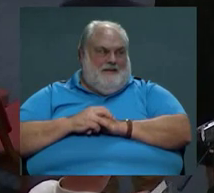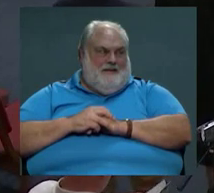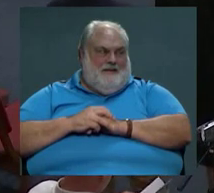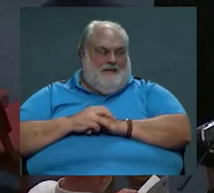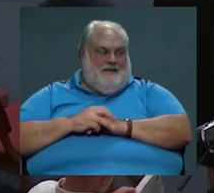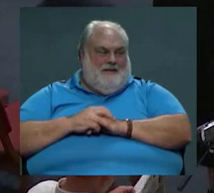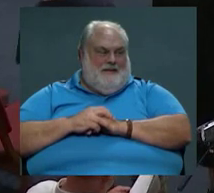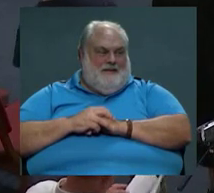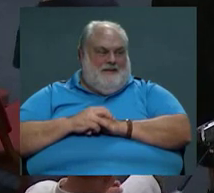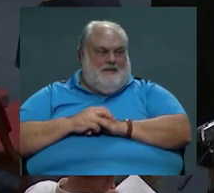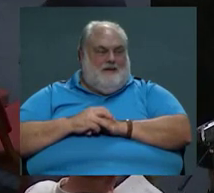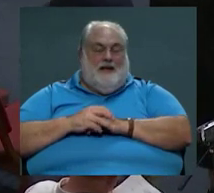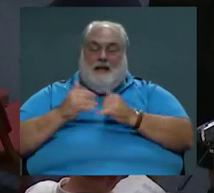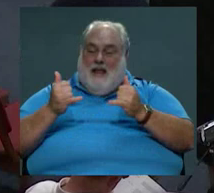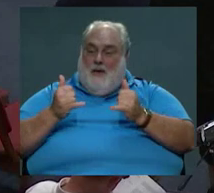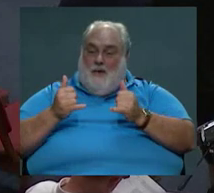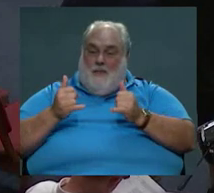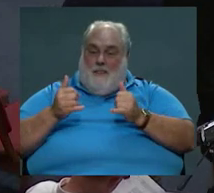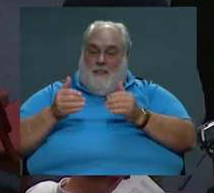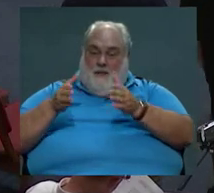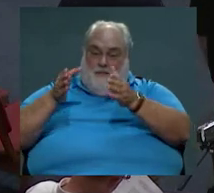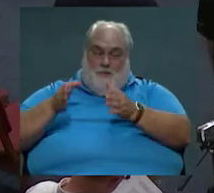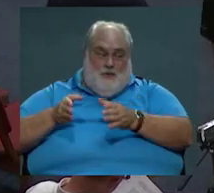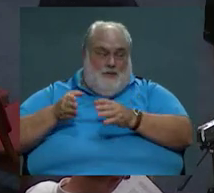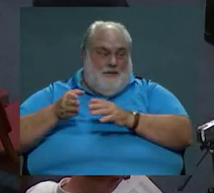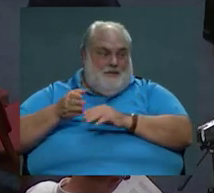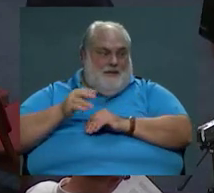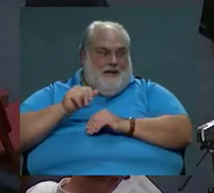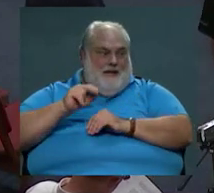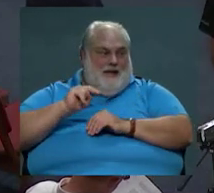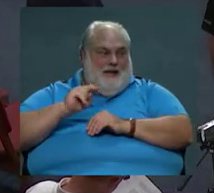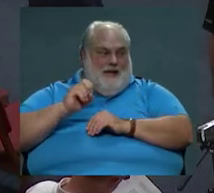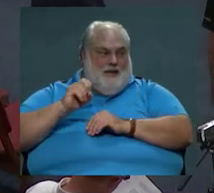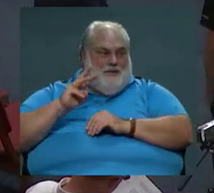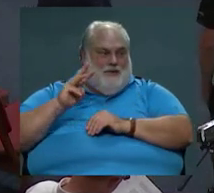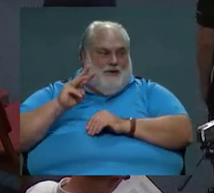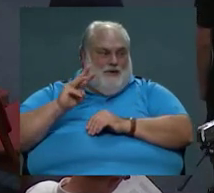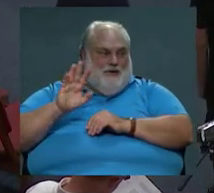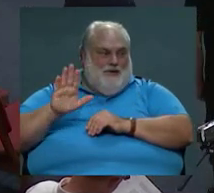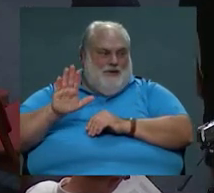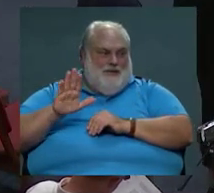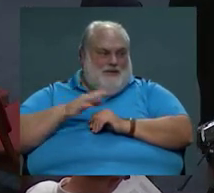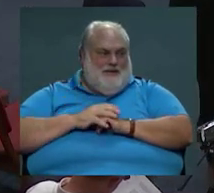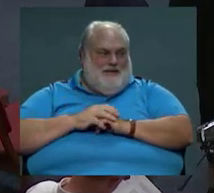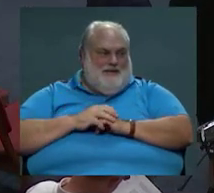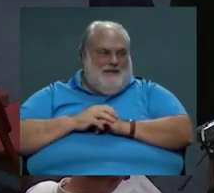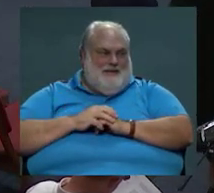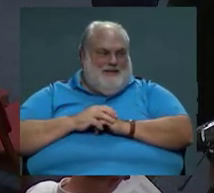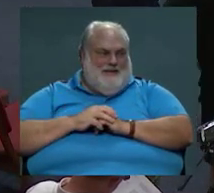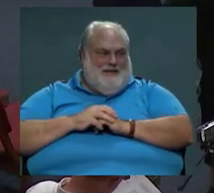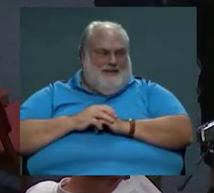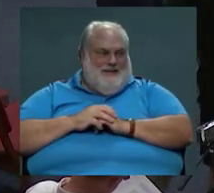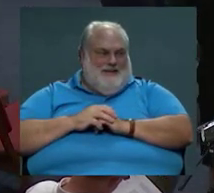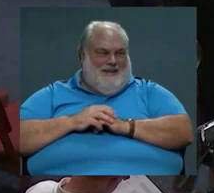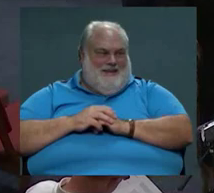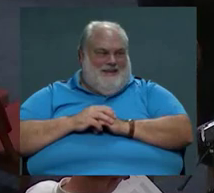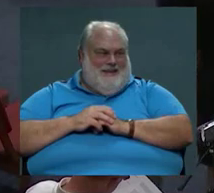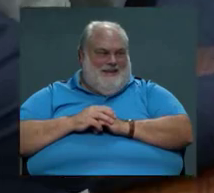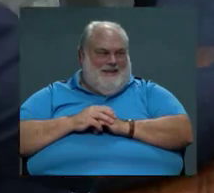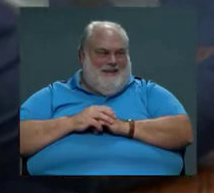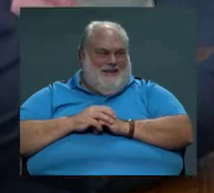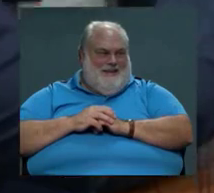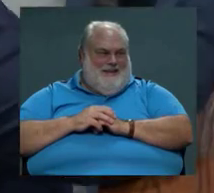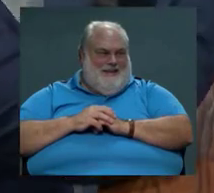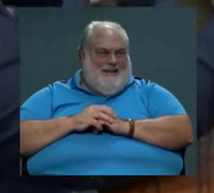Got it? Okay, do we have a spokesperson? Andrew, oh, Andrew, that's all you. All right, get up here. I'll take it. All